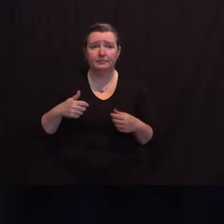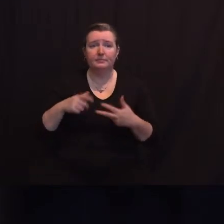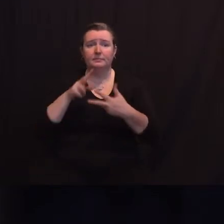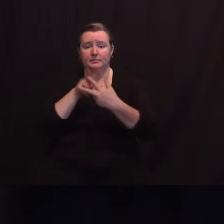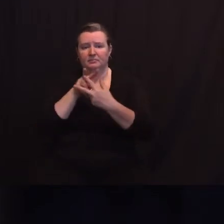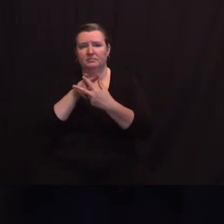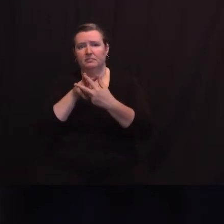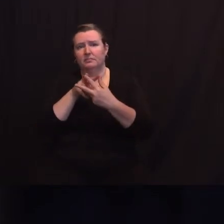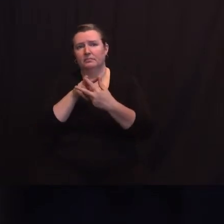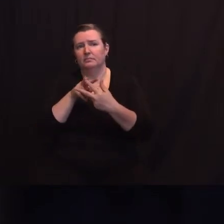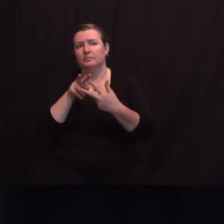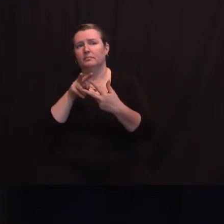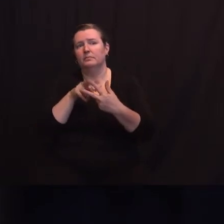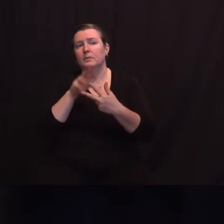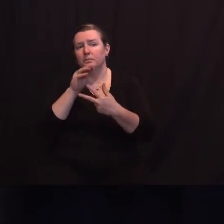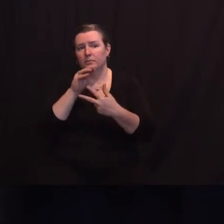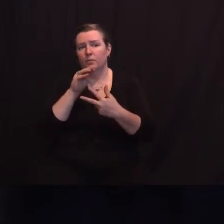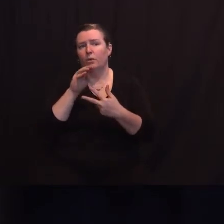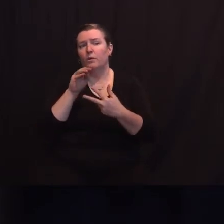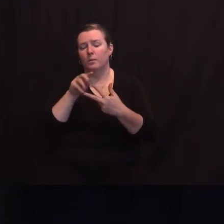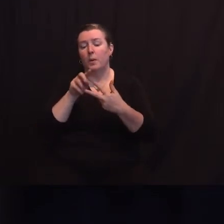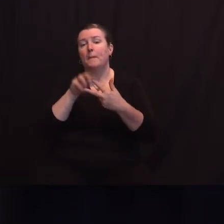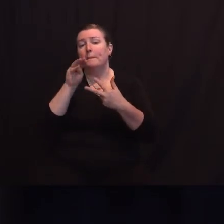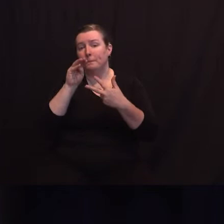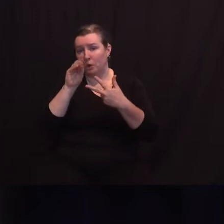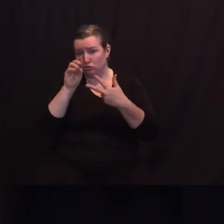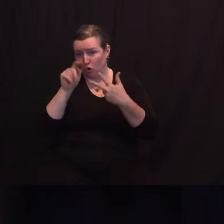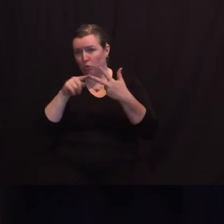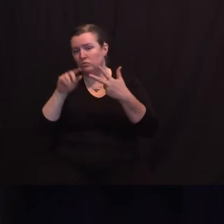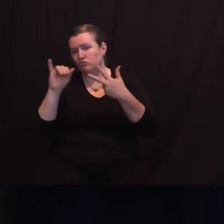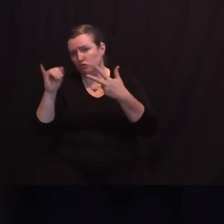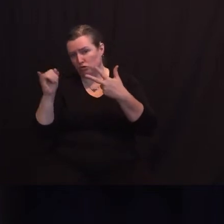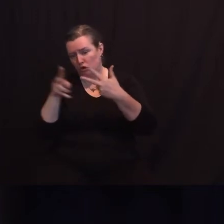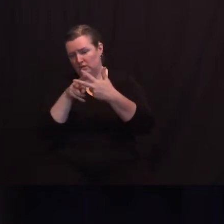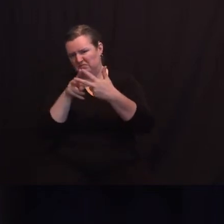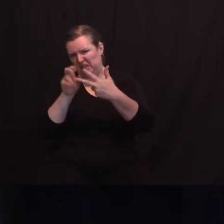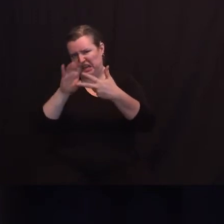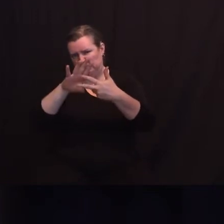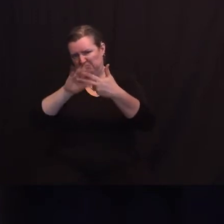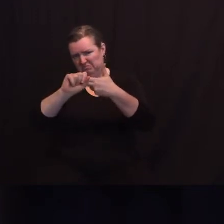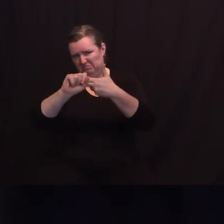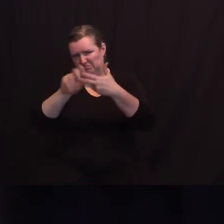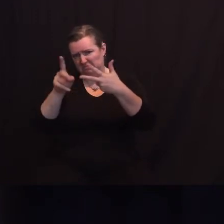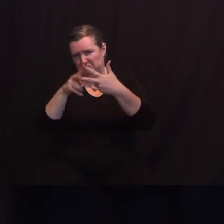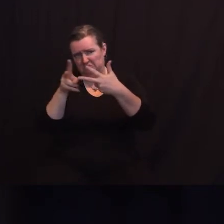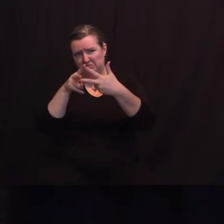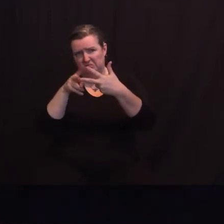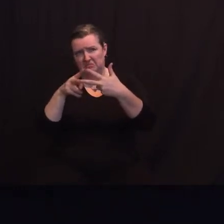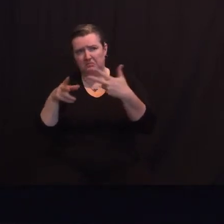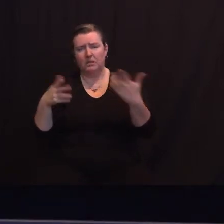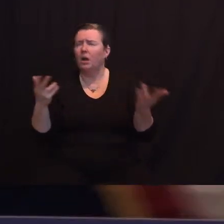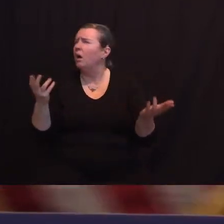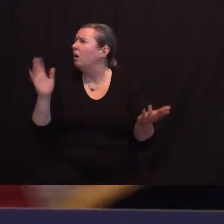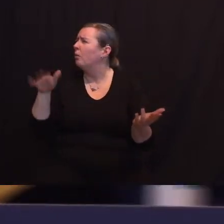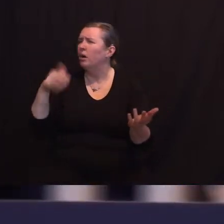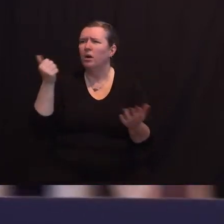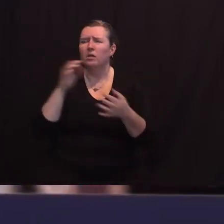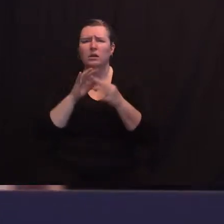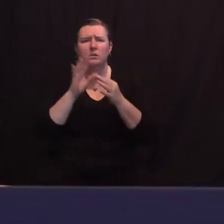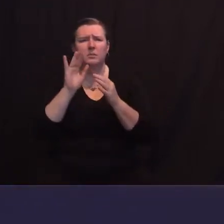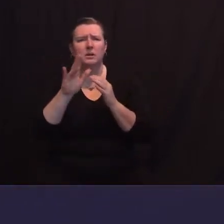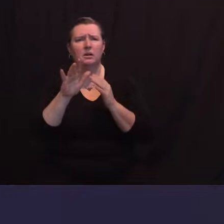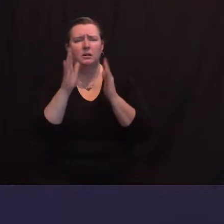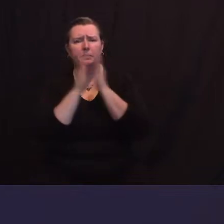J&J. So what else? What did I? Listen, I would make 2 comments. First of all, Tammy was today